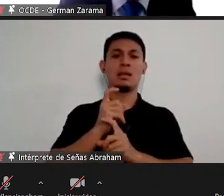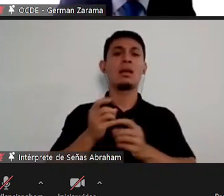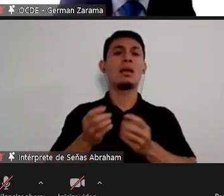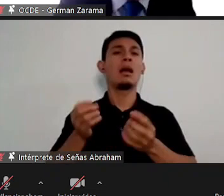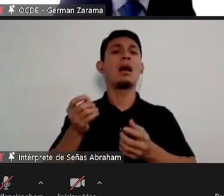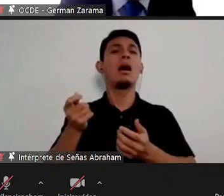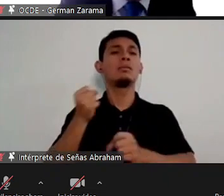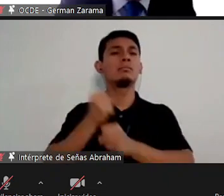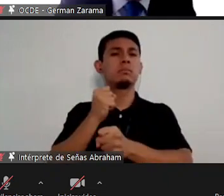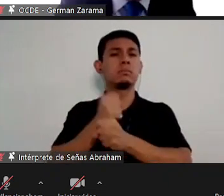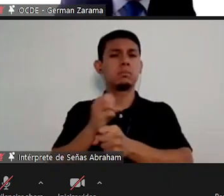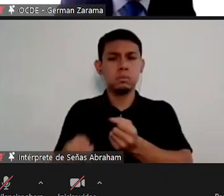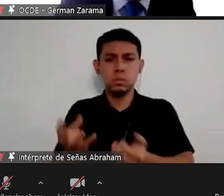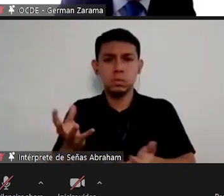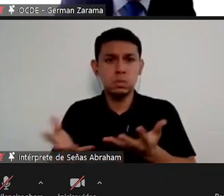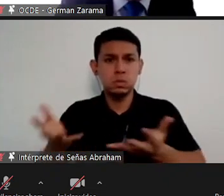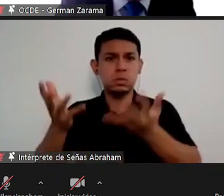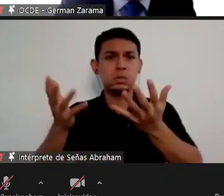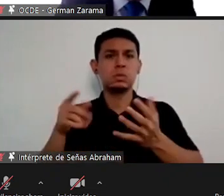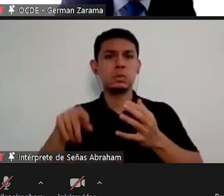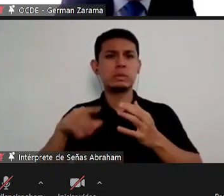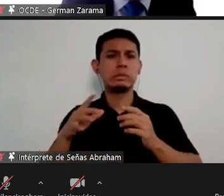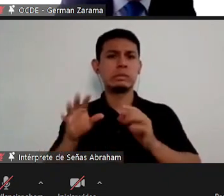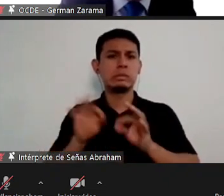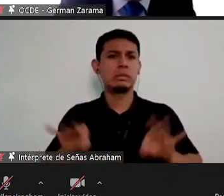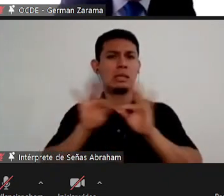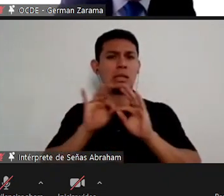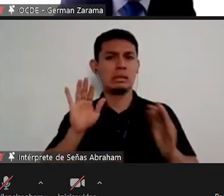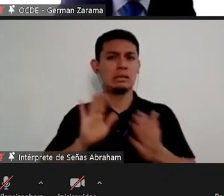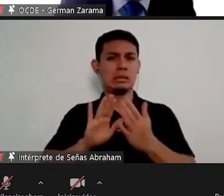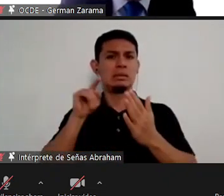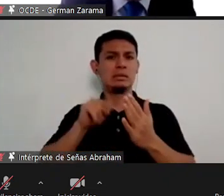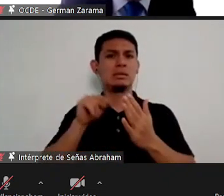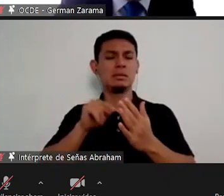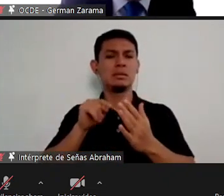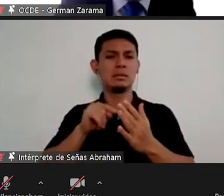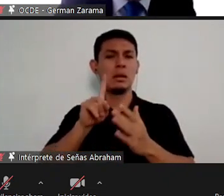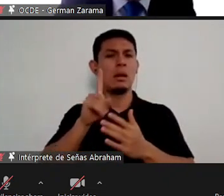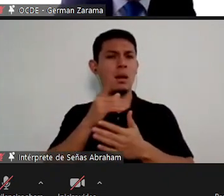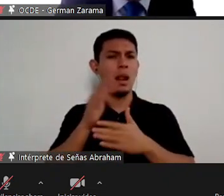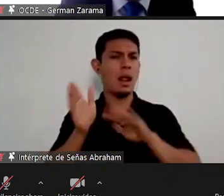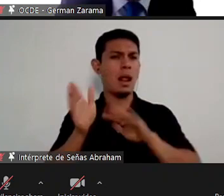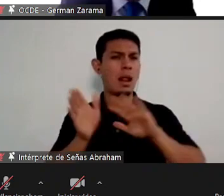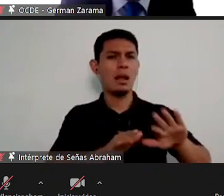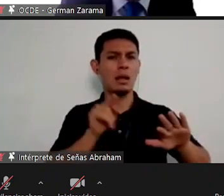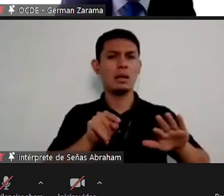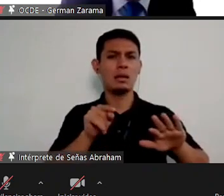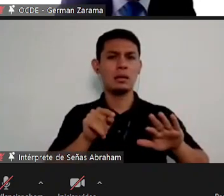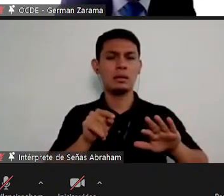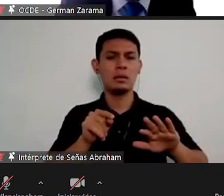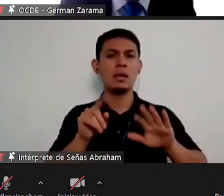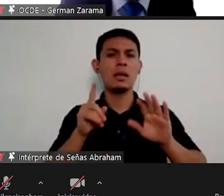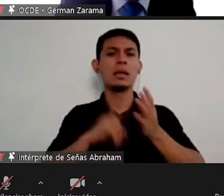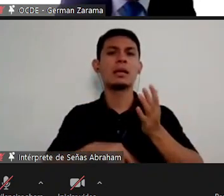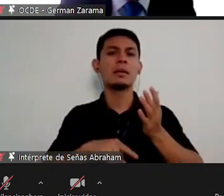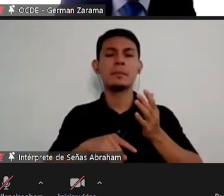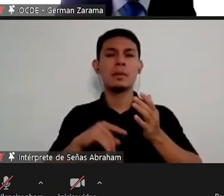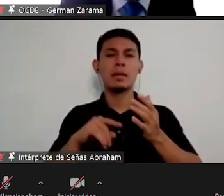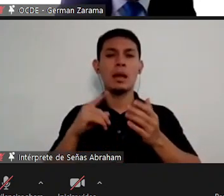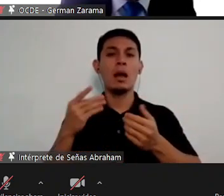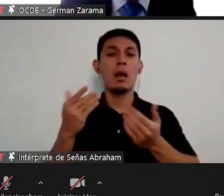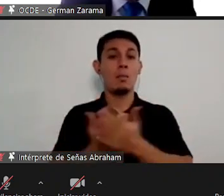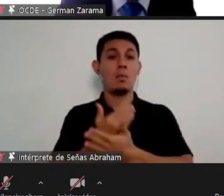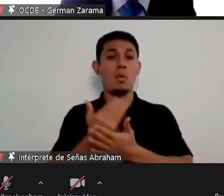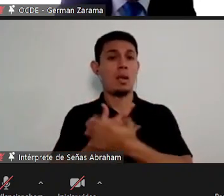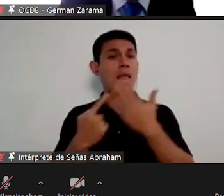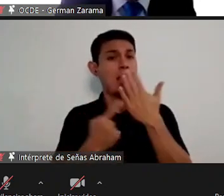a productive structure that also mentions what i was talking about we have more challenges based on productivity both on diversification